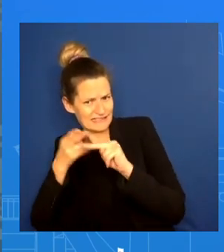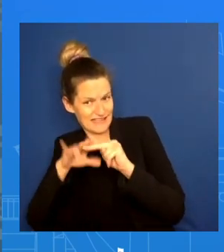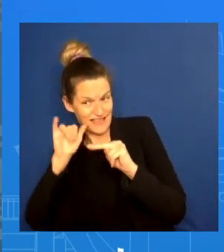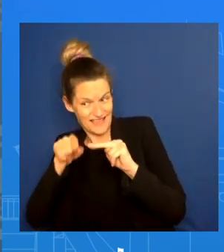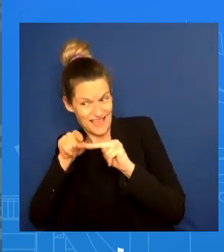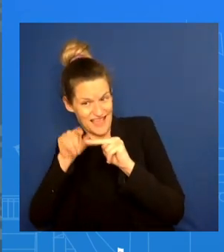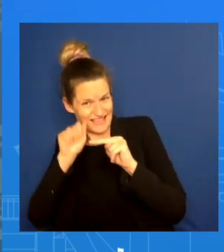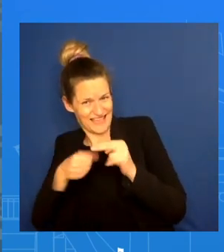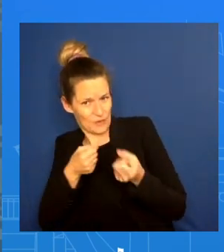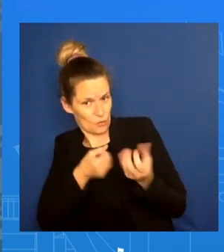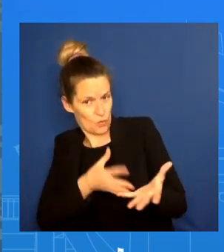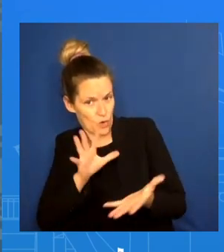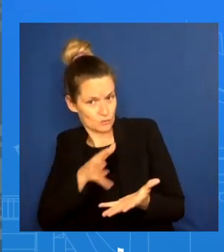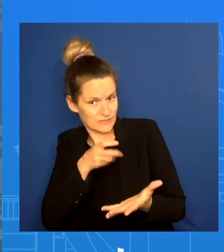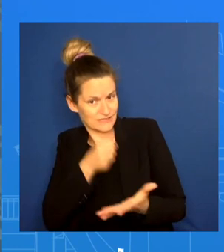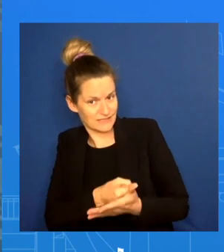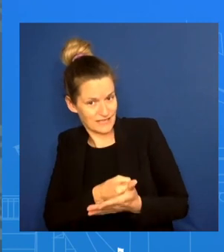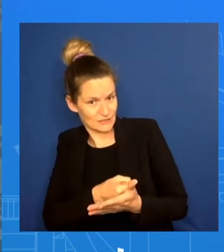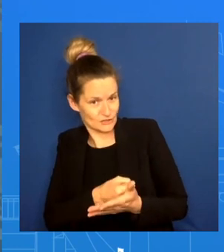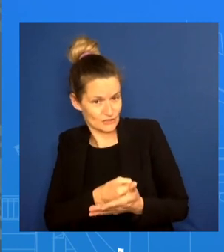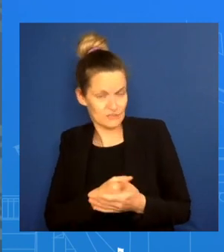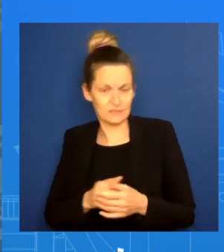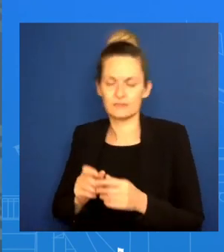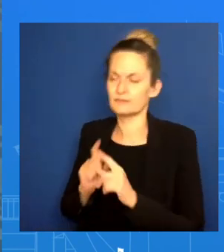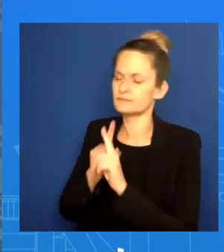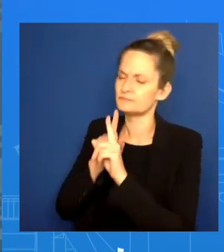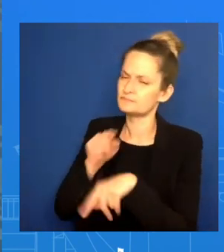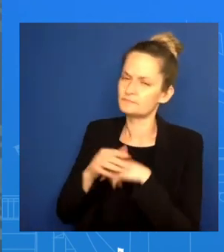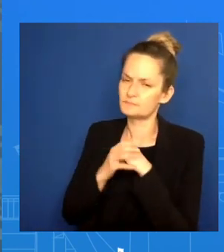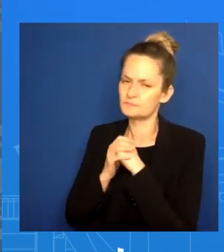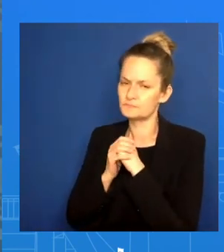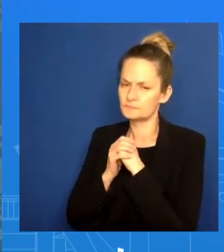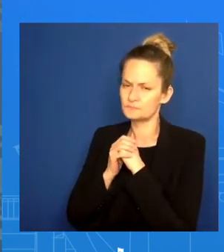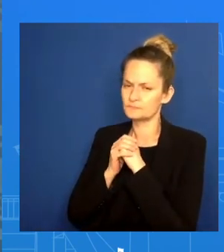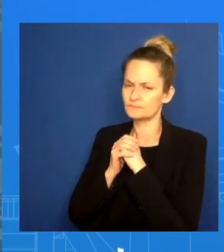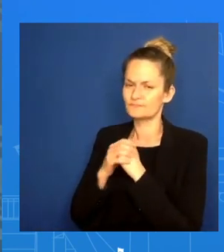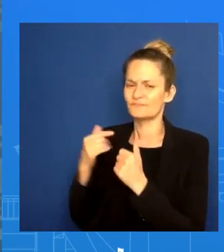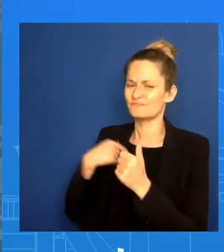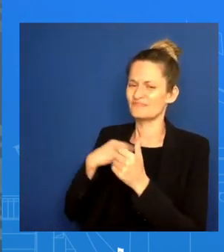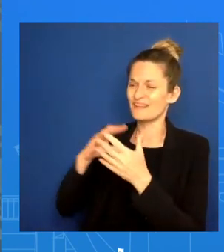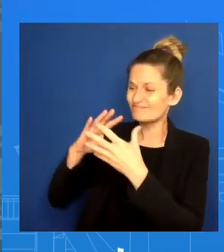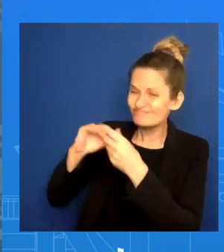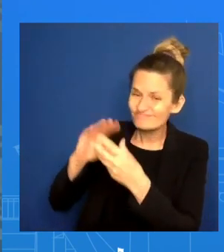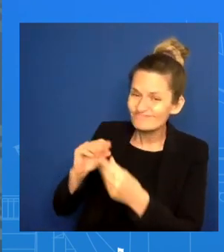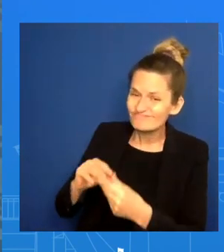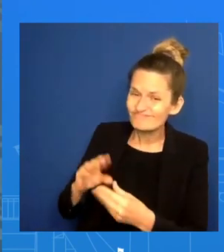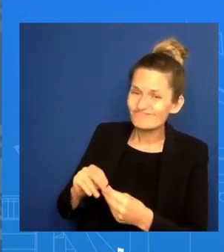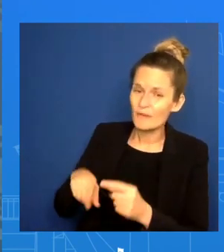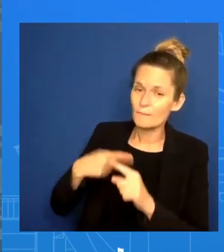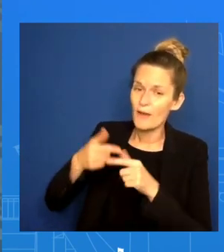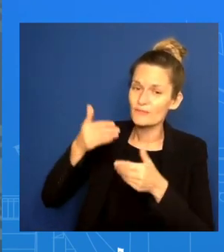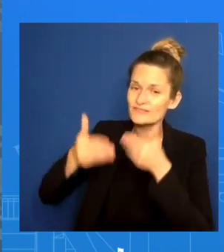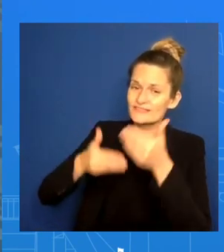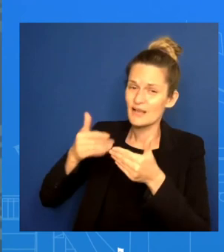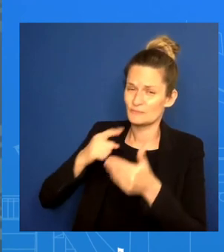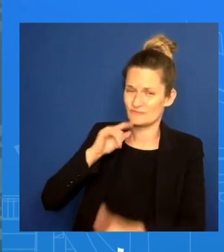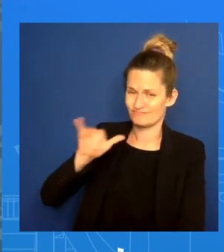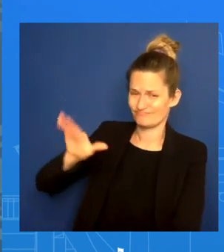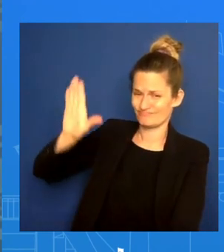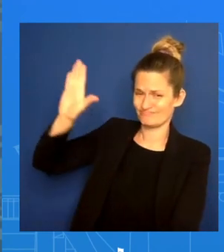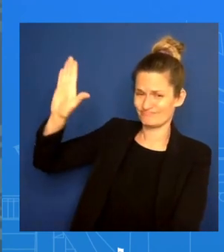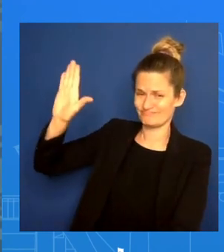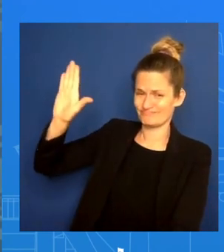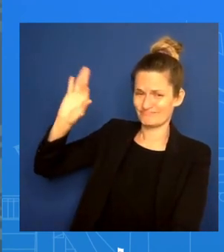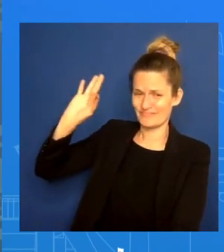policy steps that the Federal Reserve is taking. They are an independent agency, and we